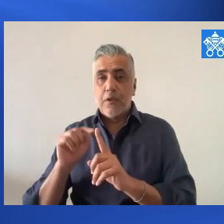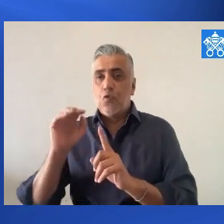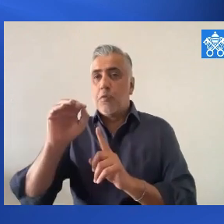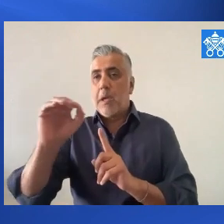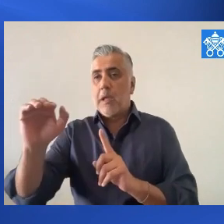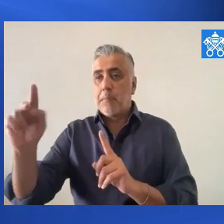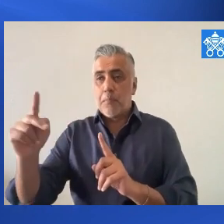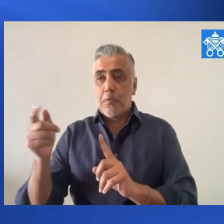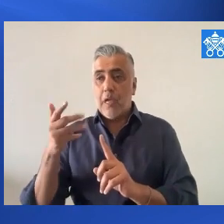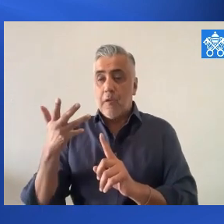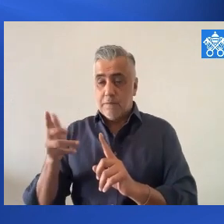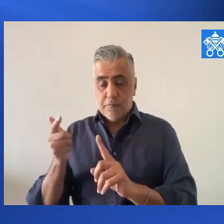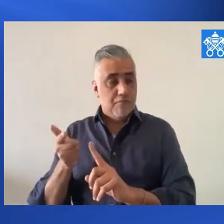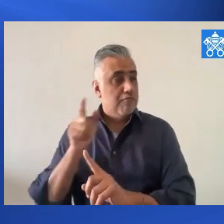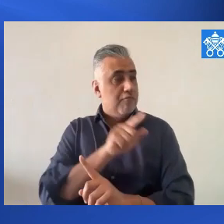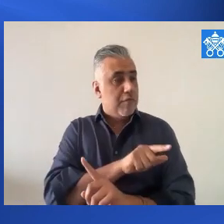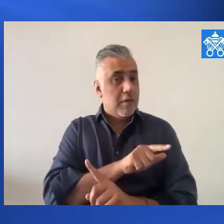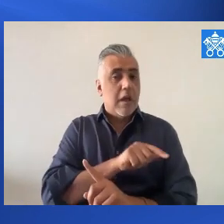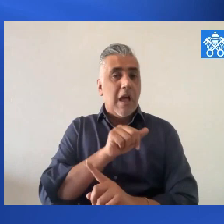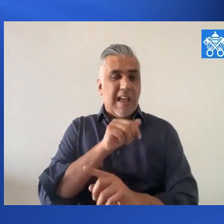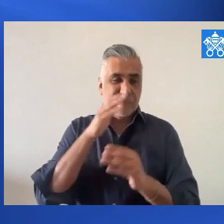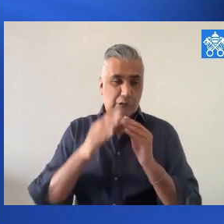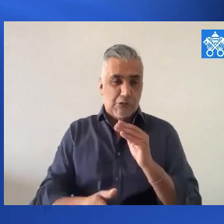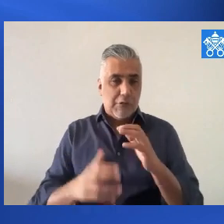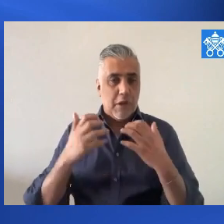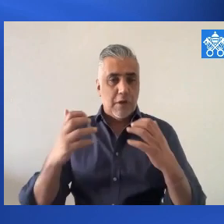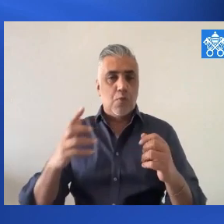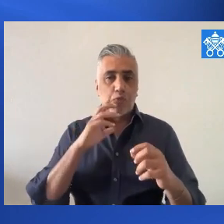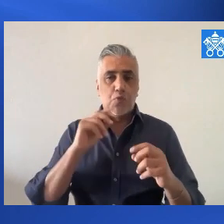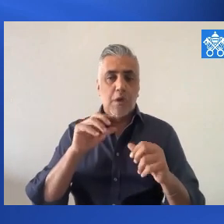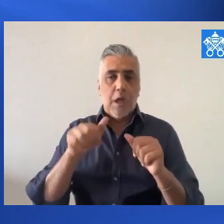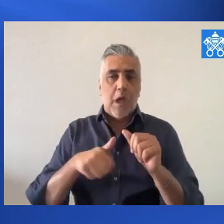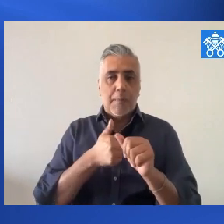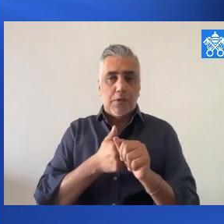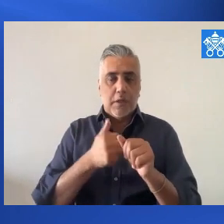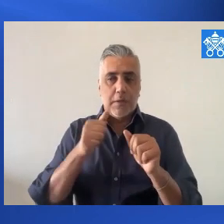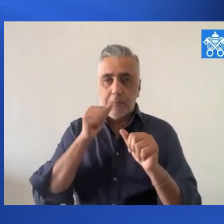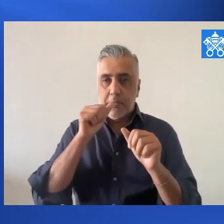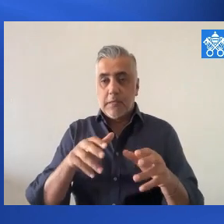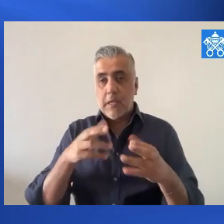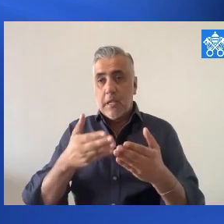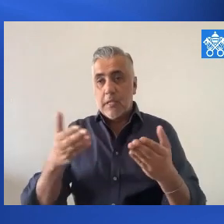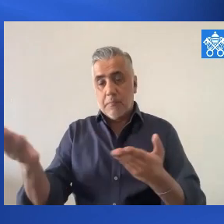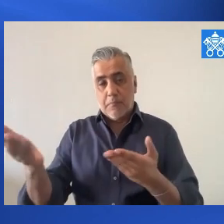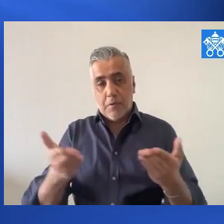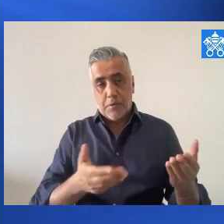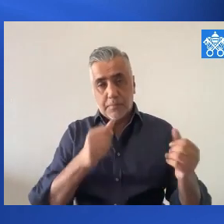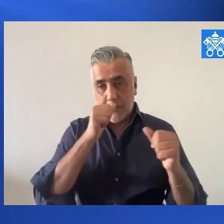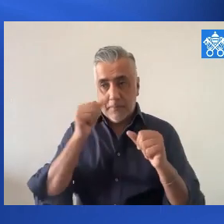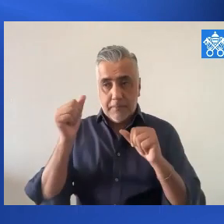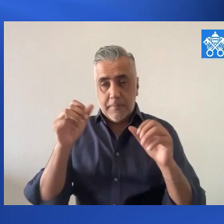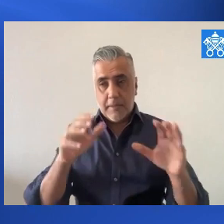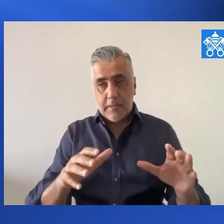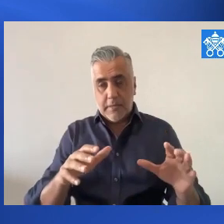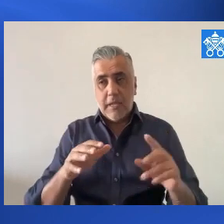The French speakers reminding everyone there that Pope Francis will give his apostolic blessing at the conclusion of the audience and bless